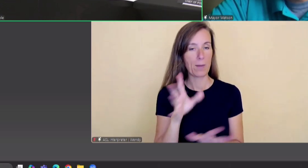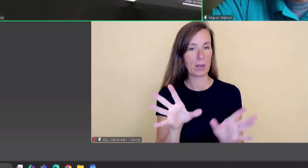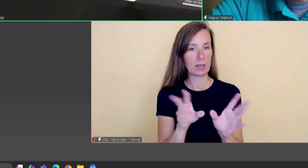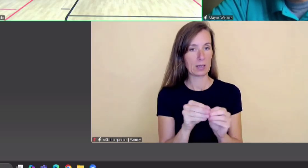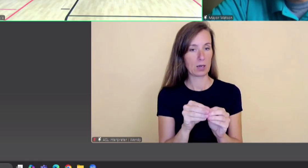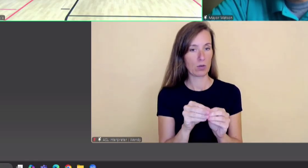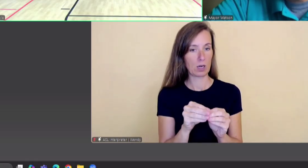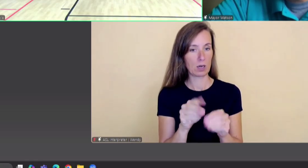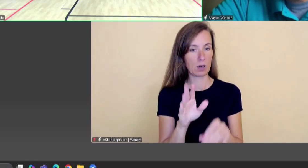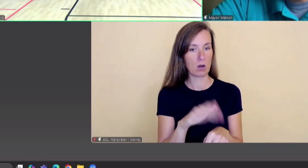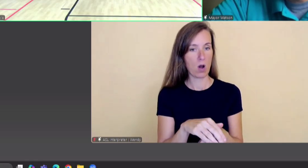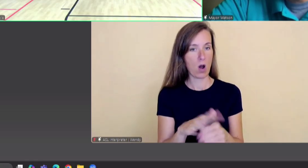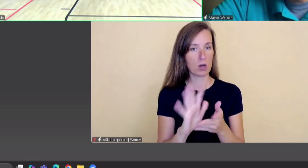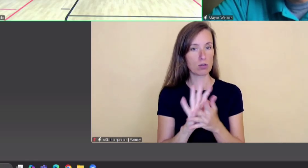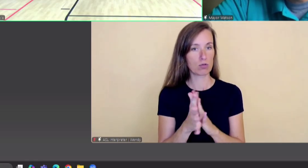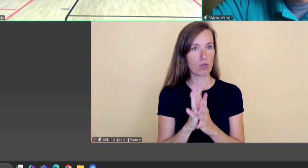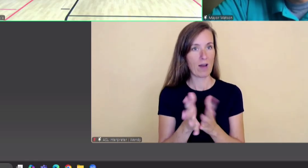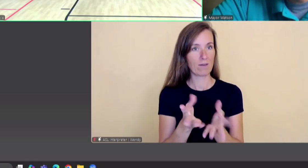devices?